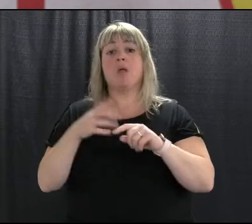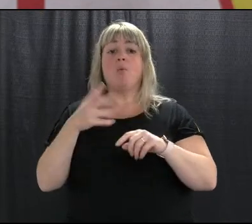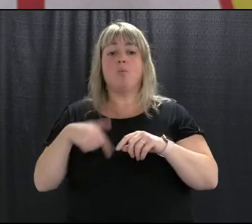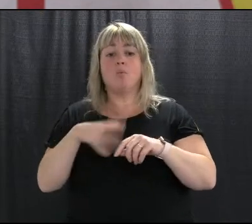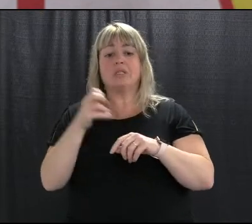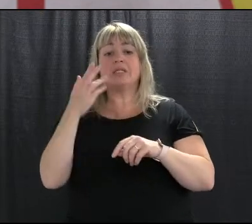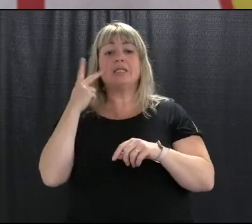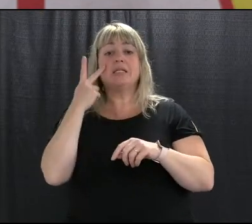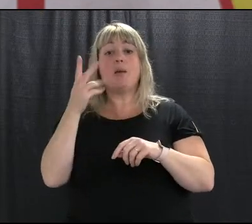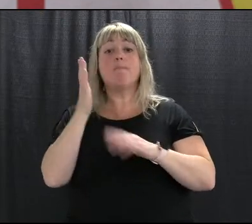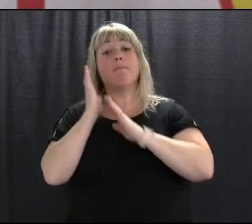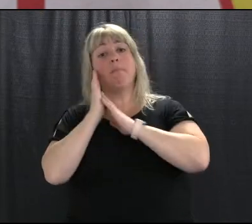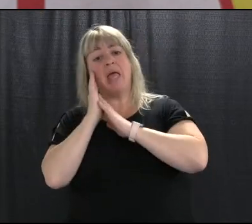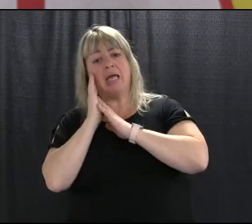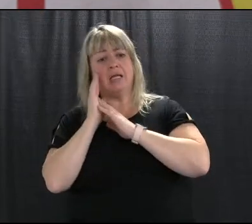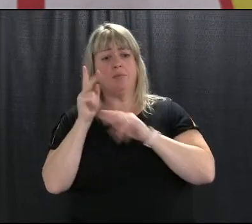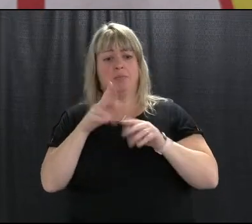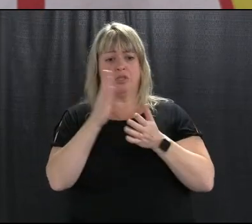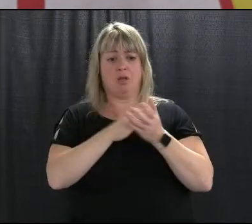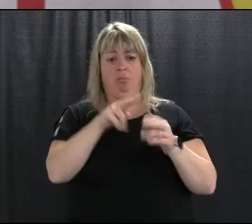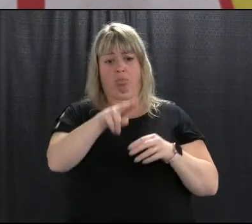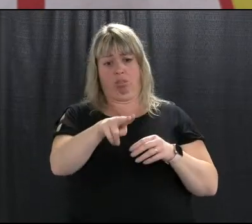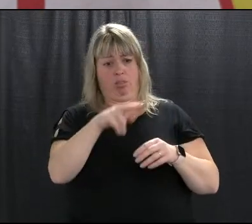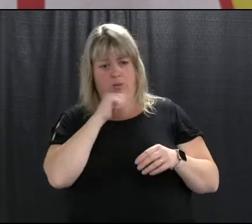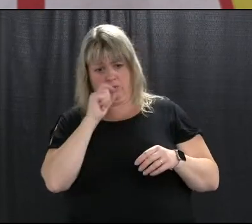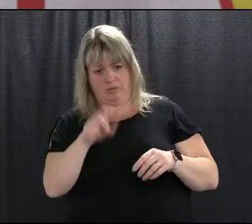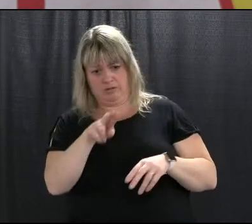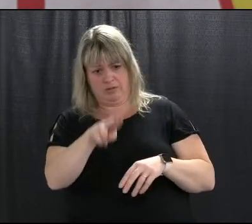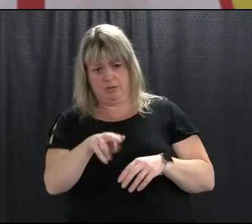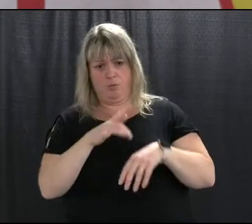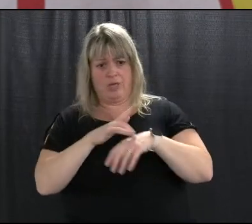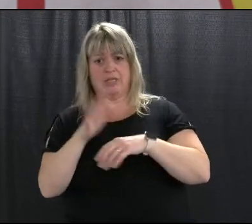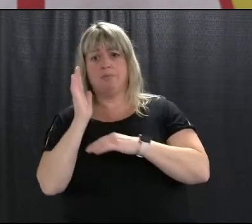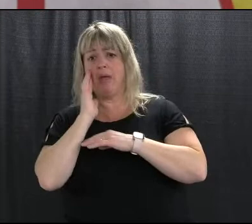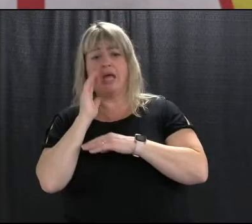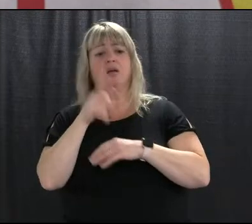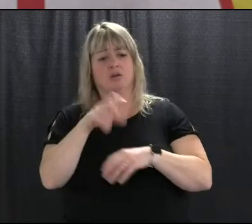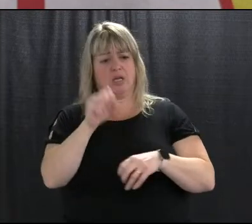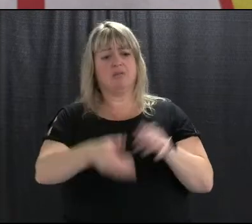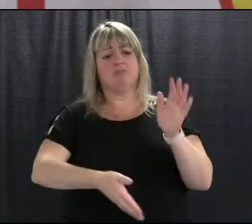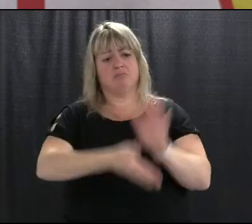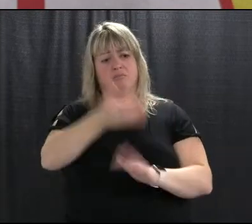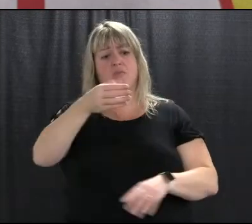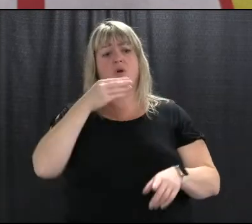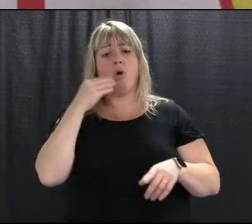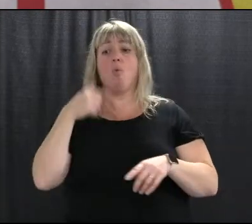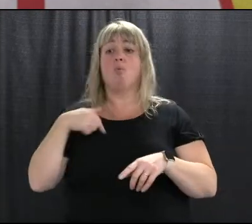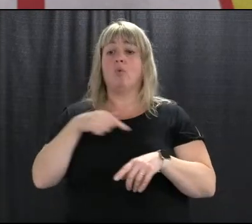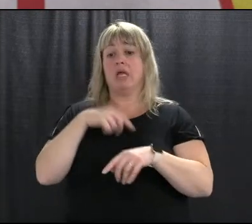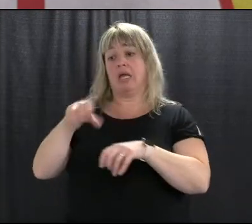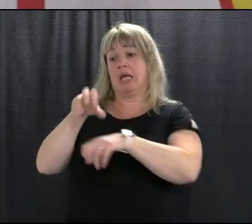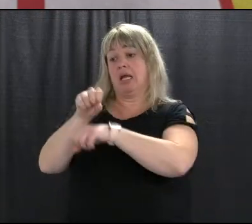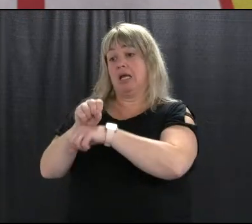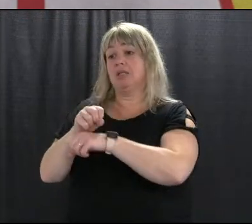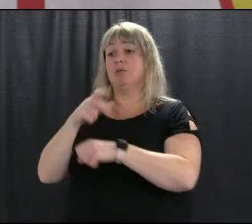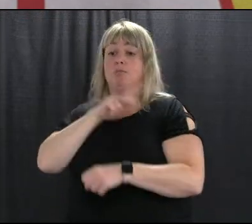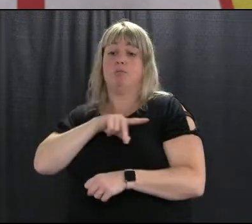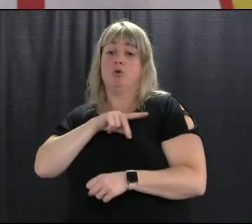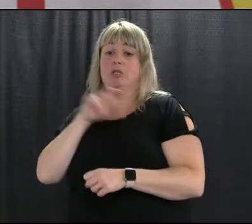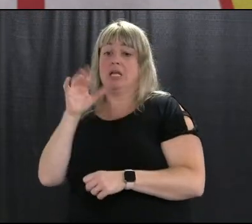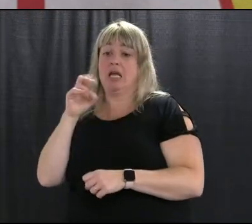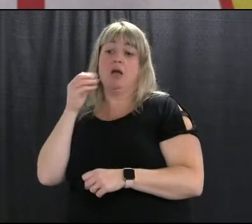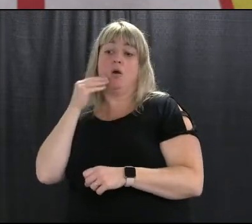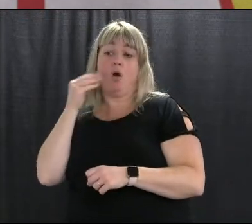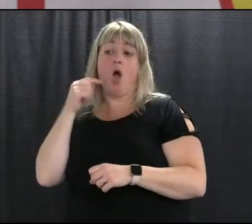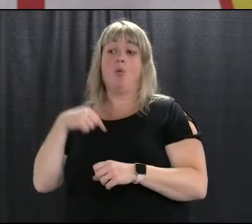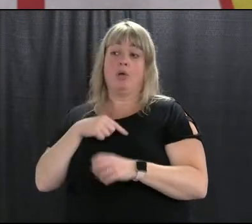better discharge. We're looking at working with the personal care home sector, and we've had several meetings with them.